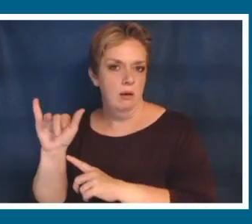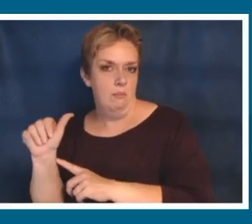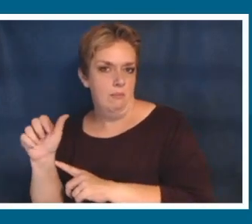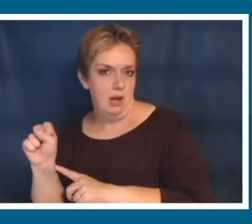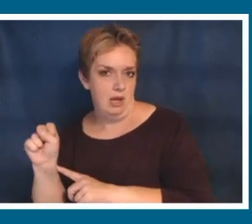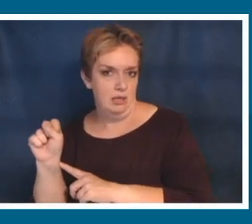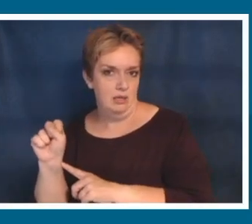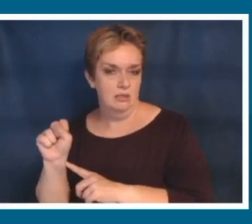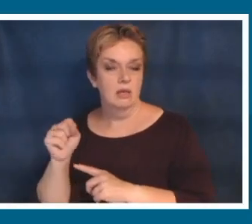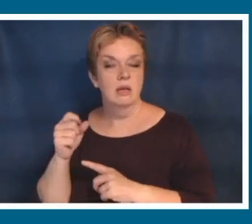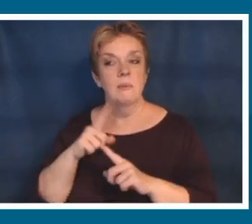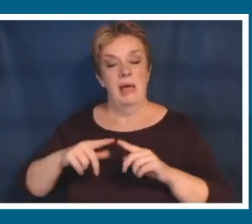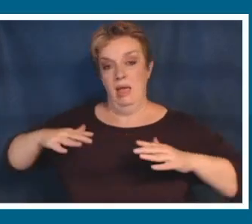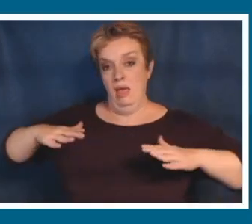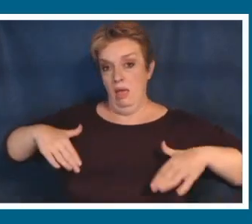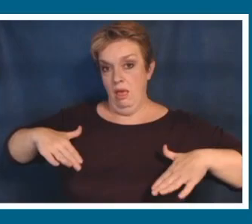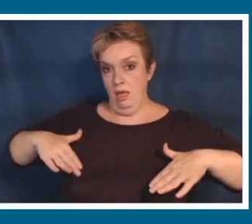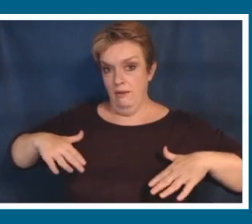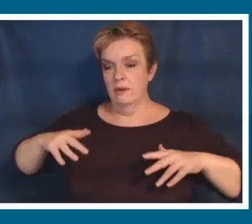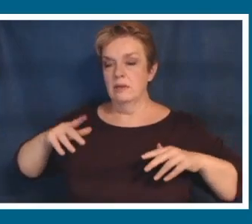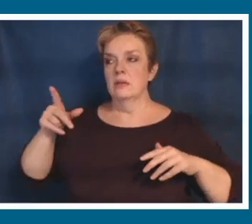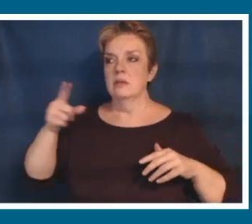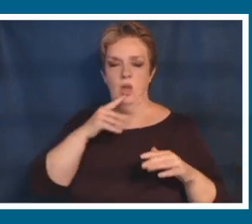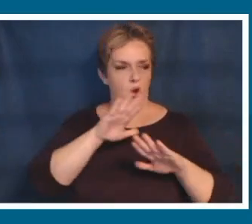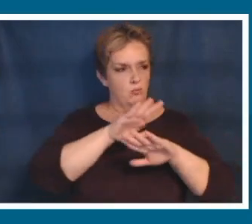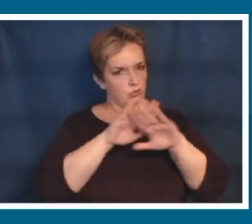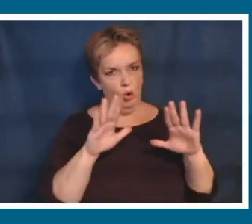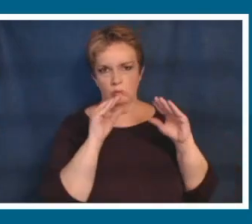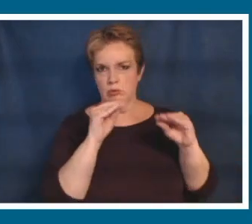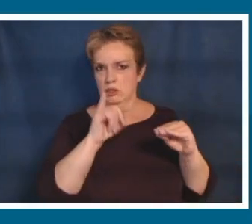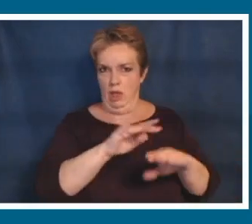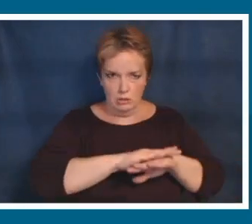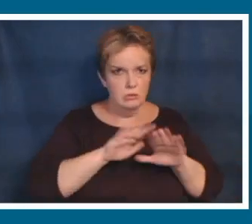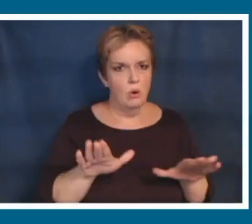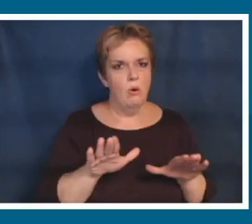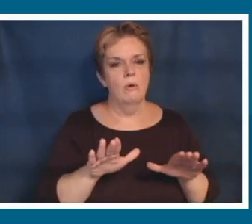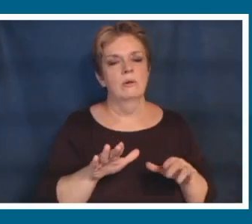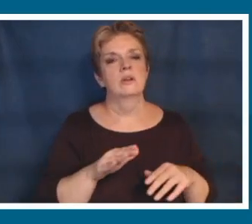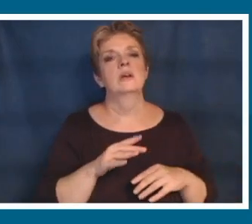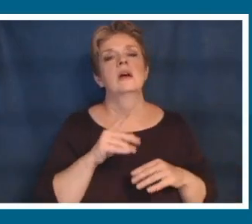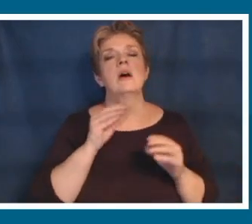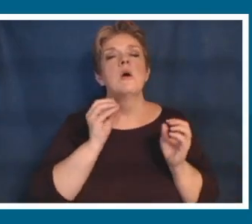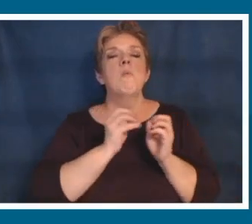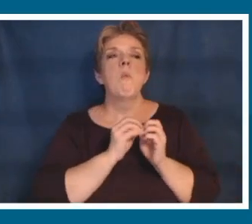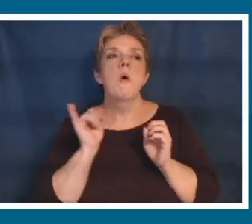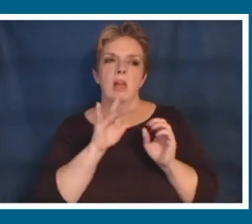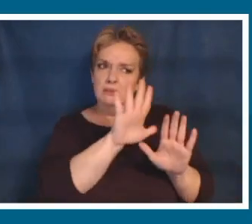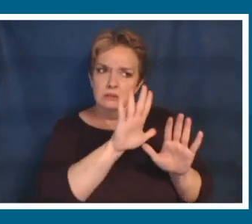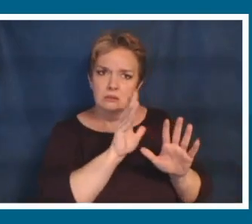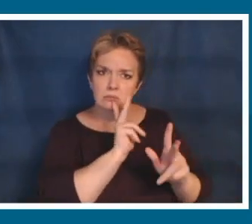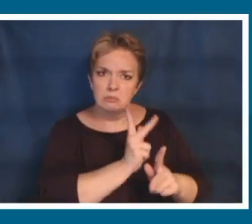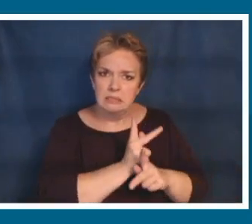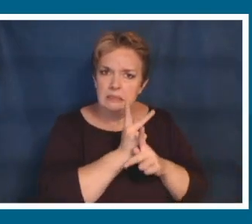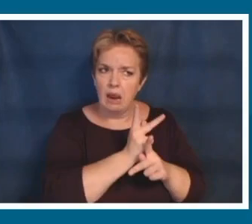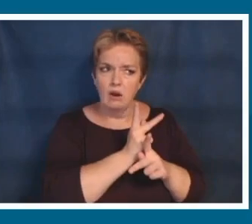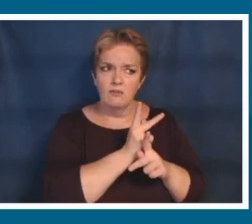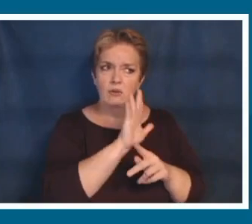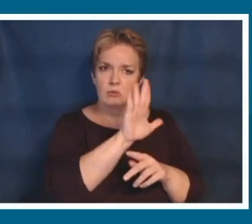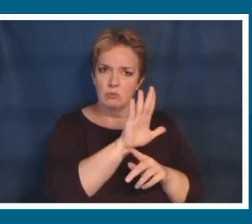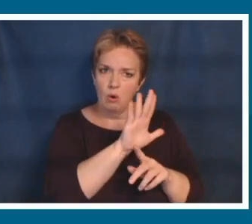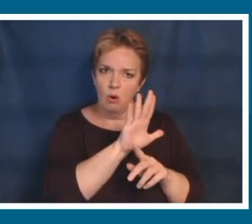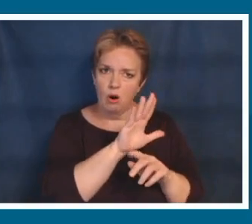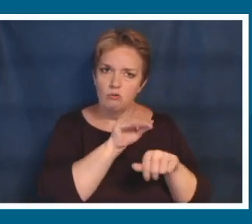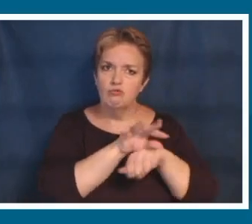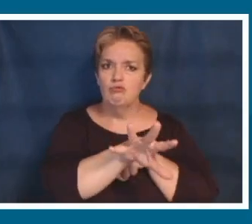don't teach what happened. And so again, using primary sources removes a great deal